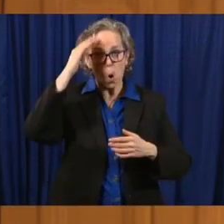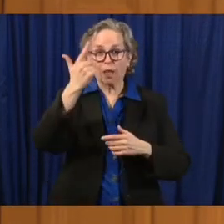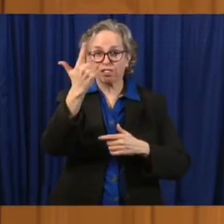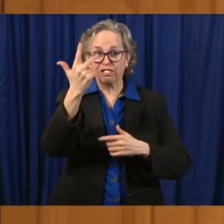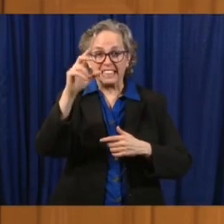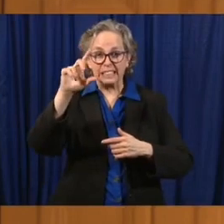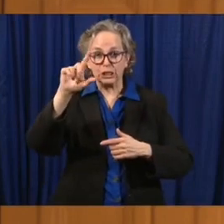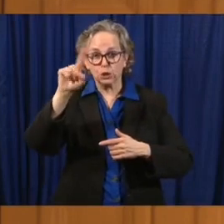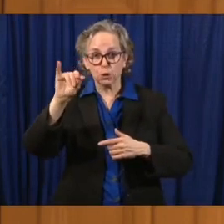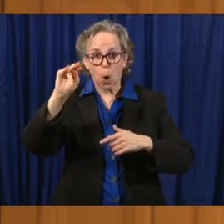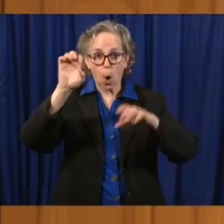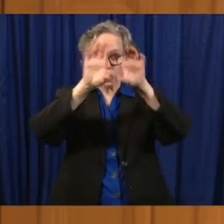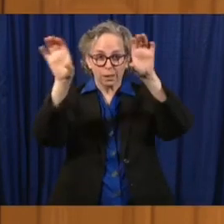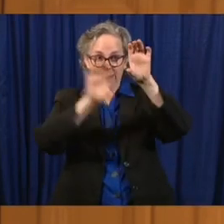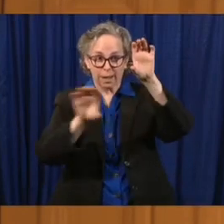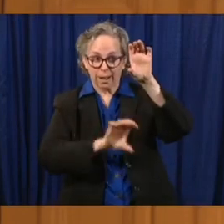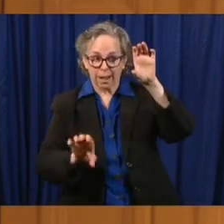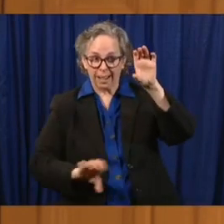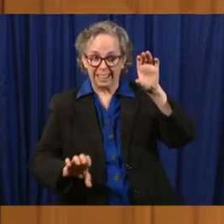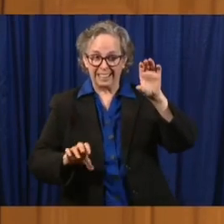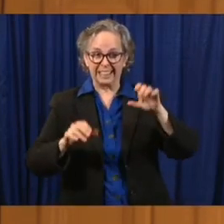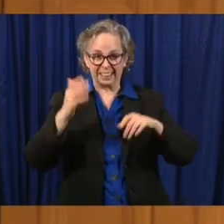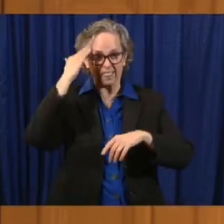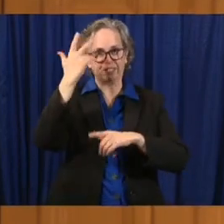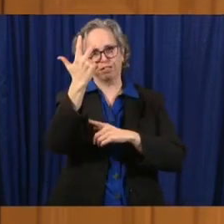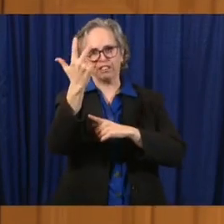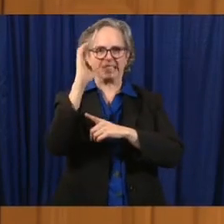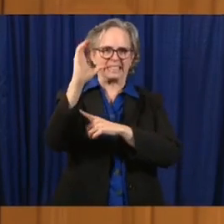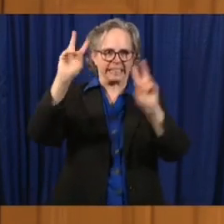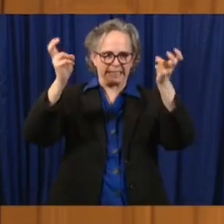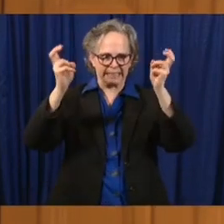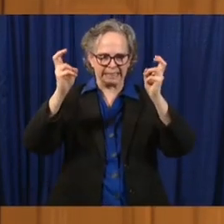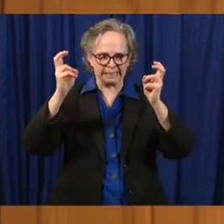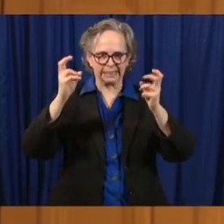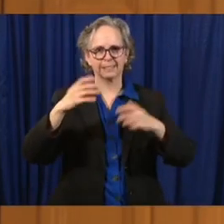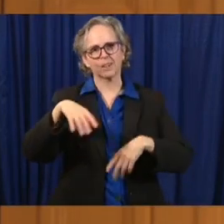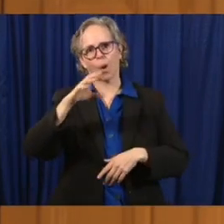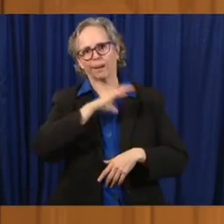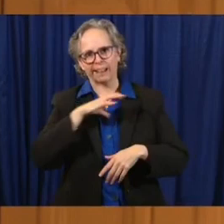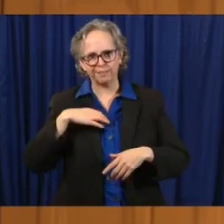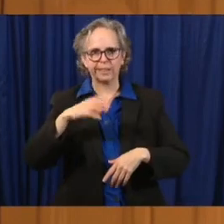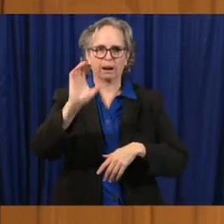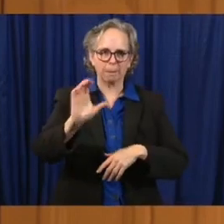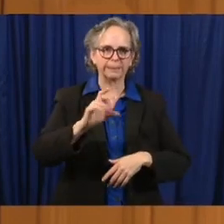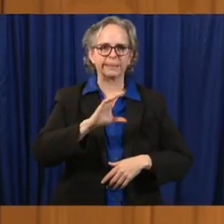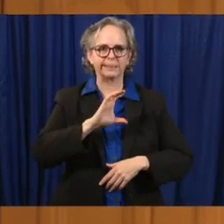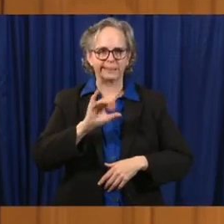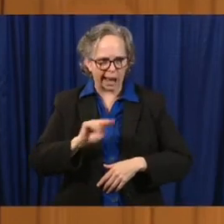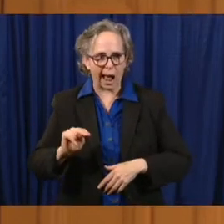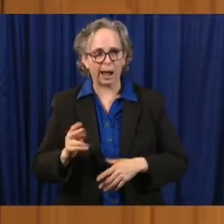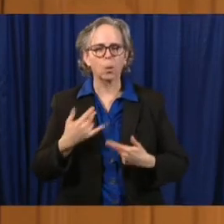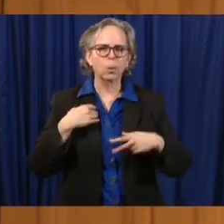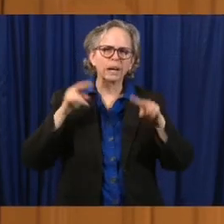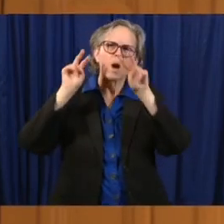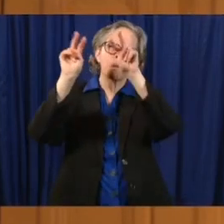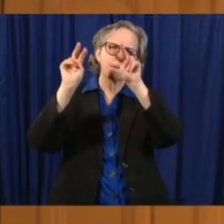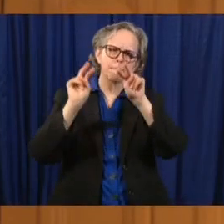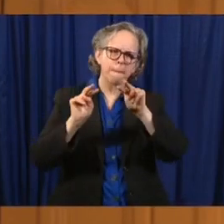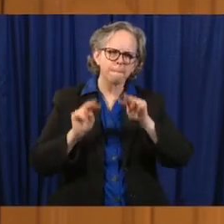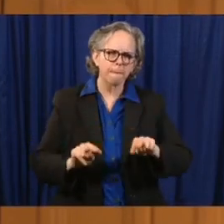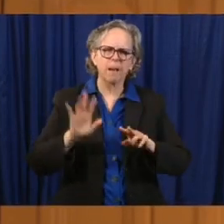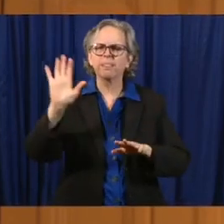to mobilize. We were able to free up a lot of equipment. They were able to